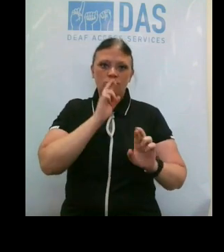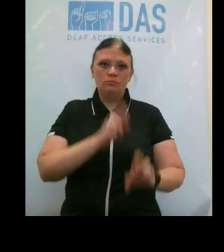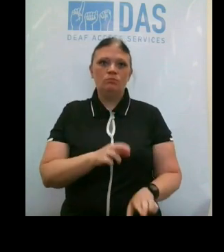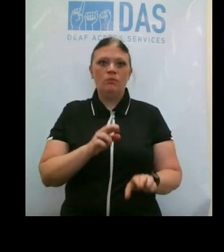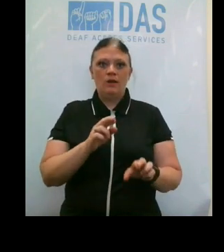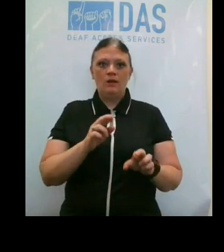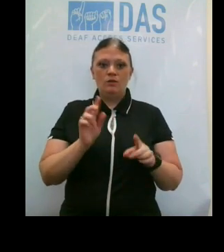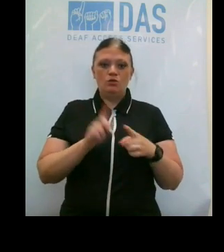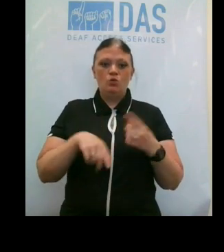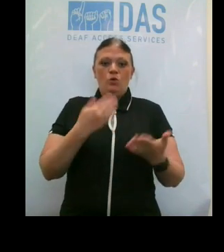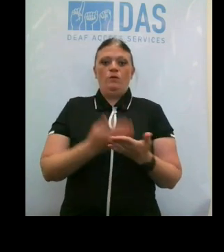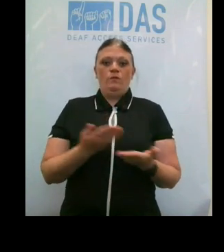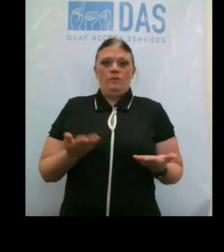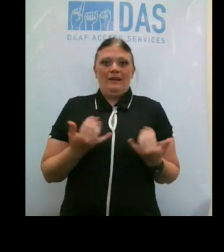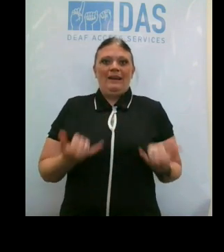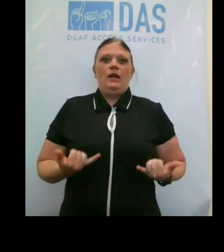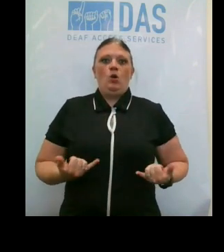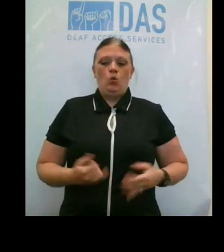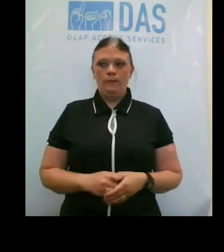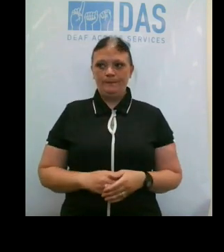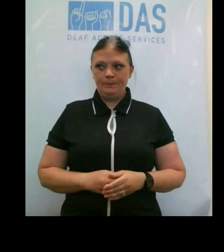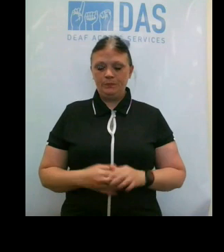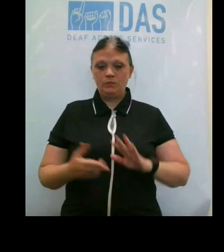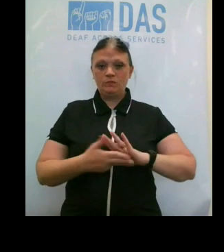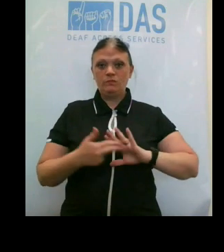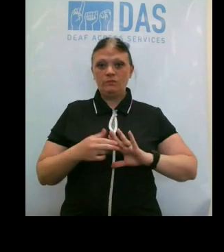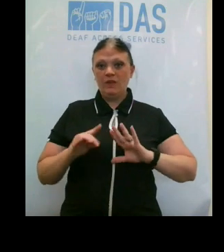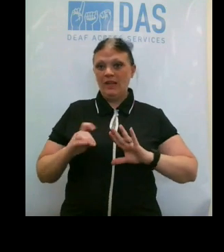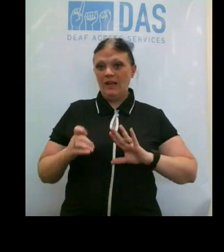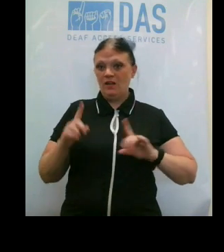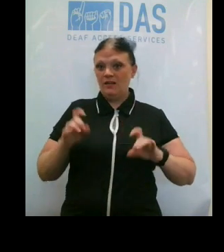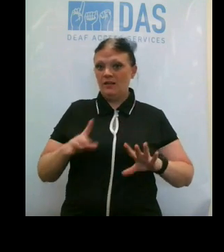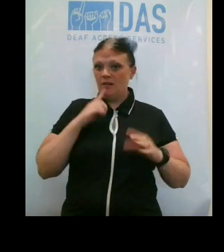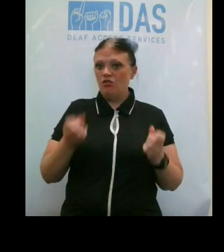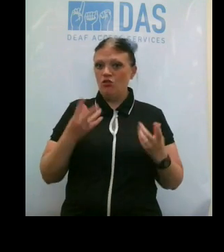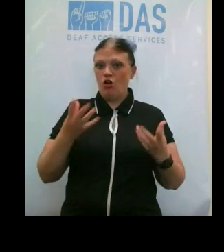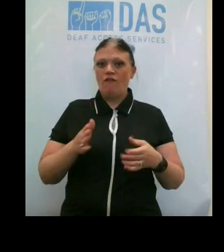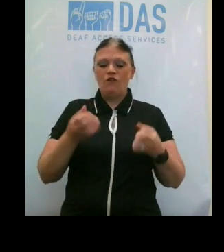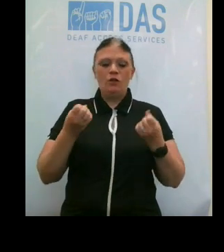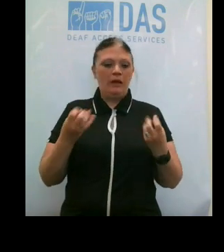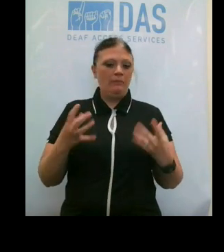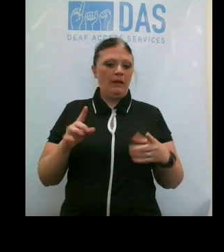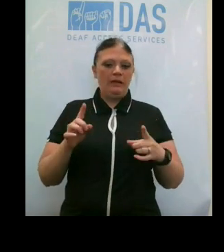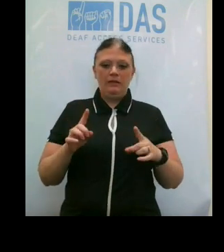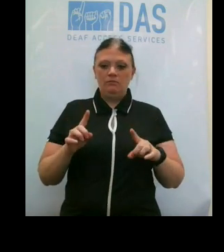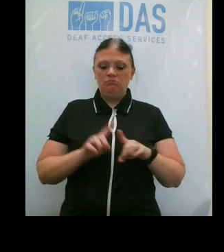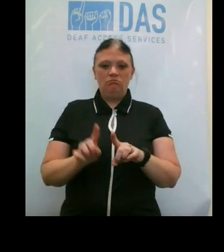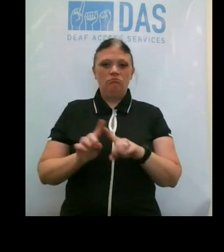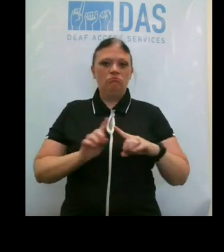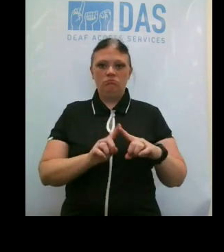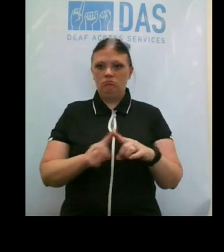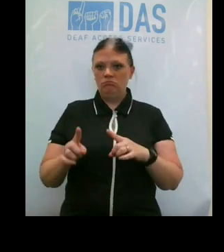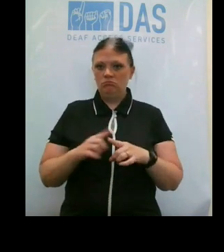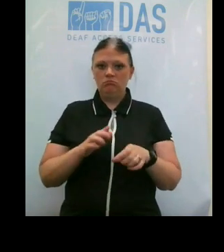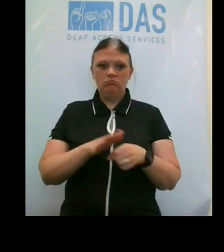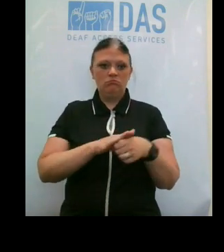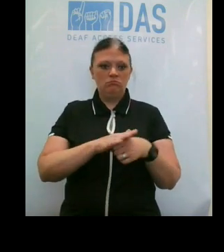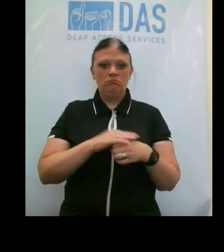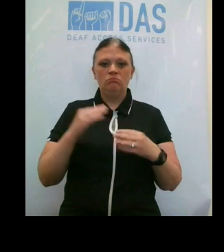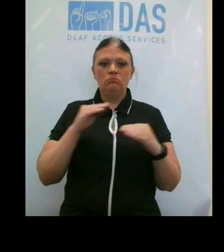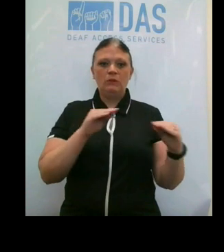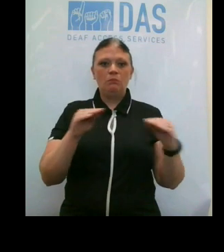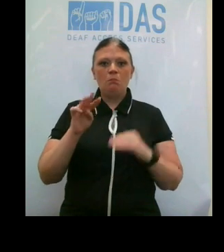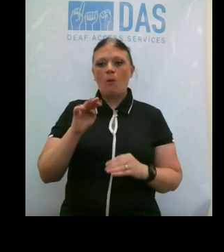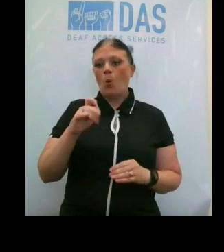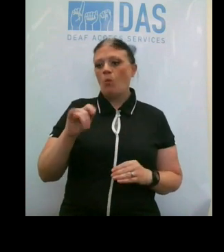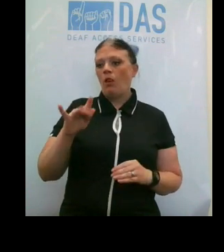where we are today. Diagnostic testing, as I noted, is being offered at many locations across Erie County, including mobile sites that Erie County